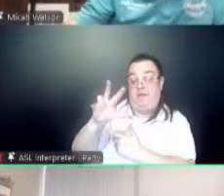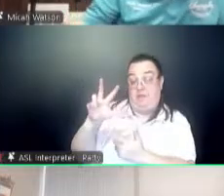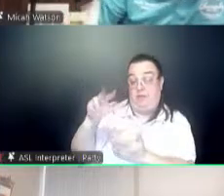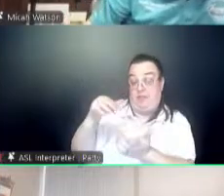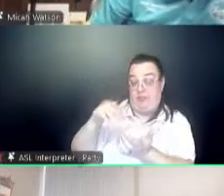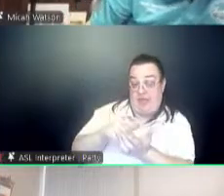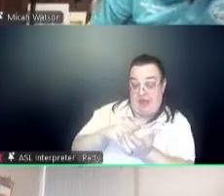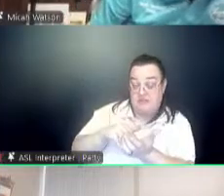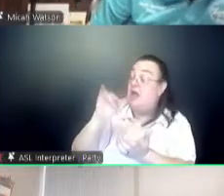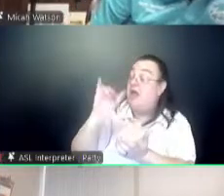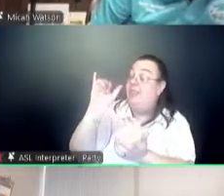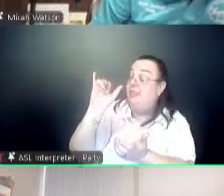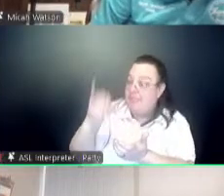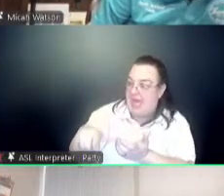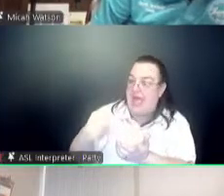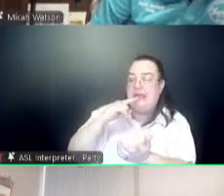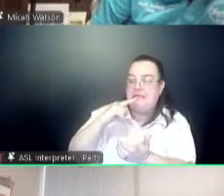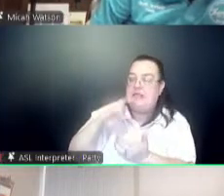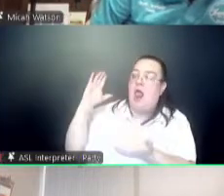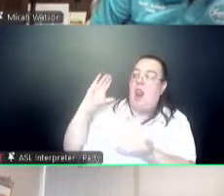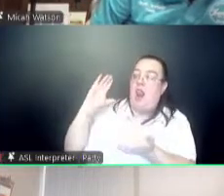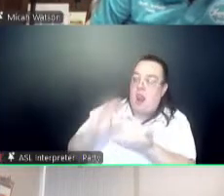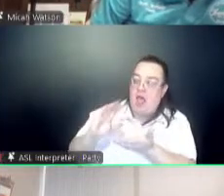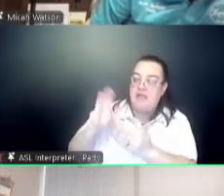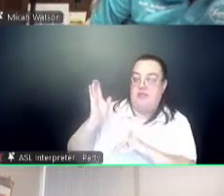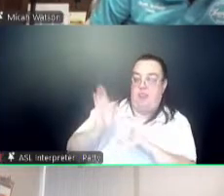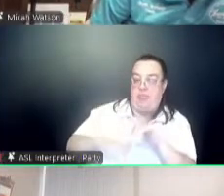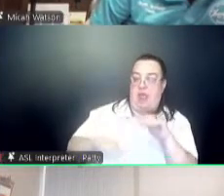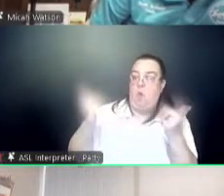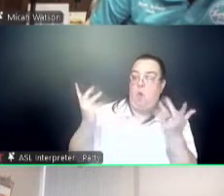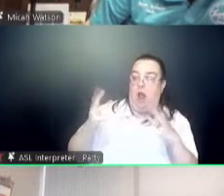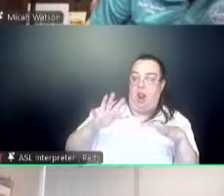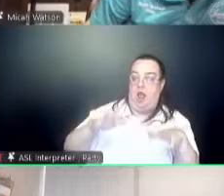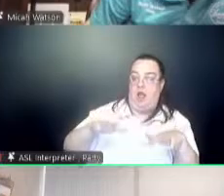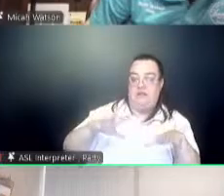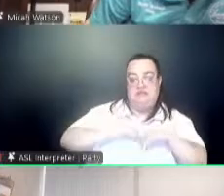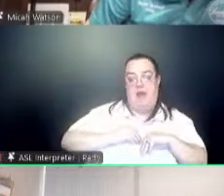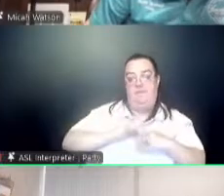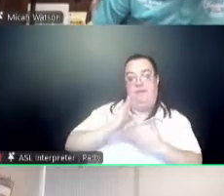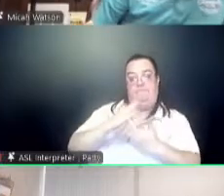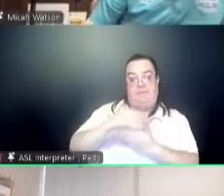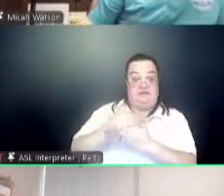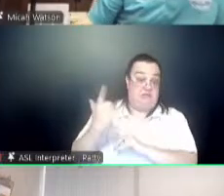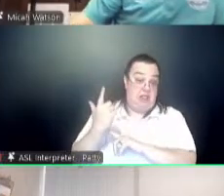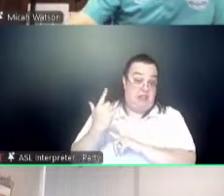373,000, which is less than what the adopted budget was last year.